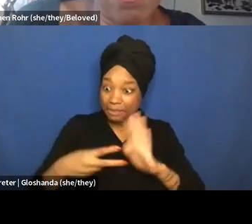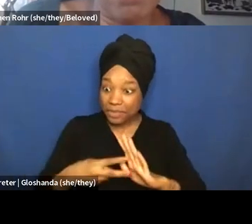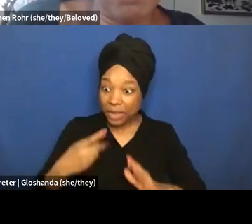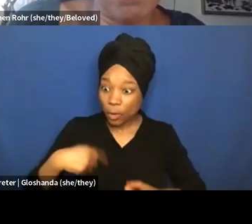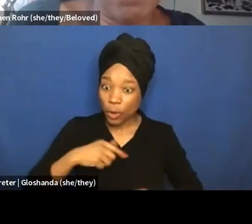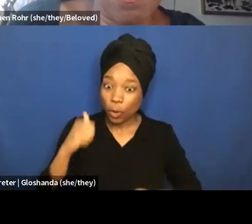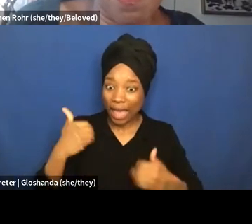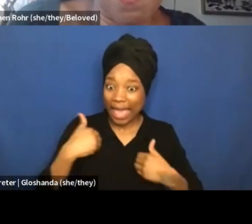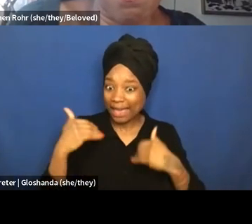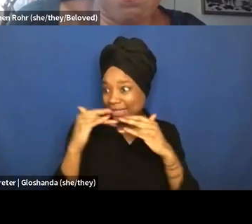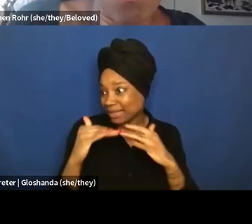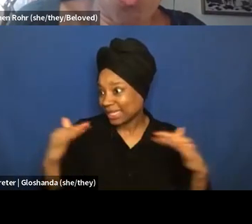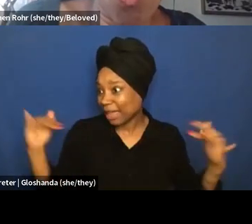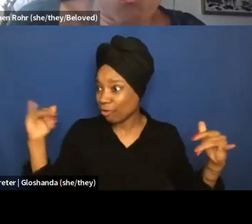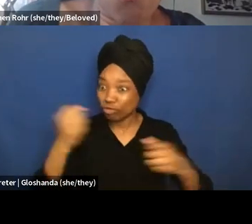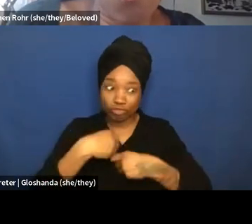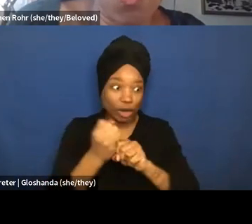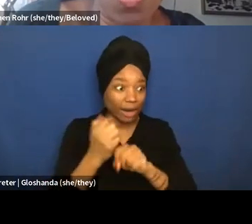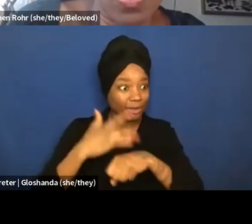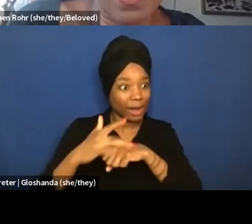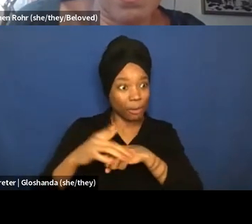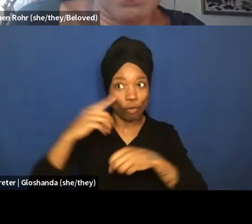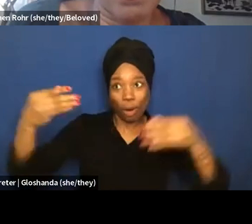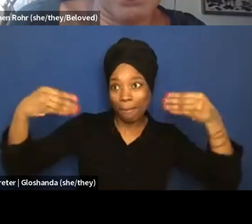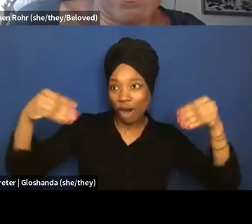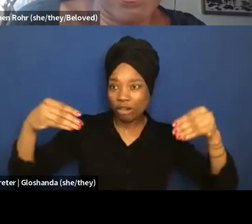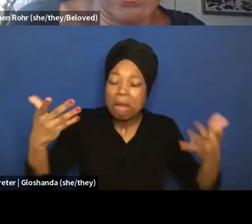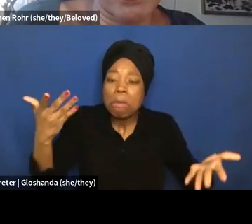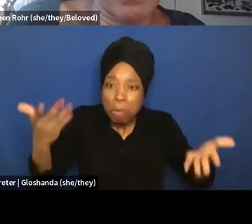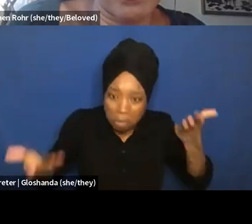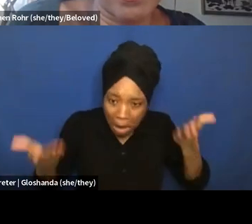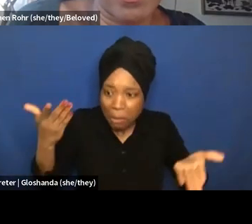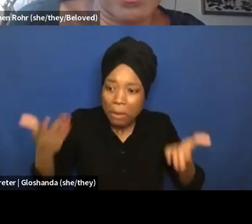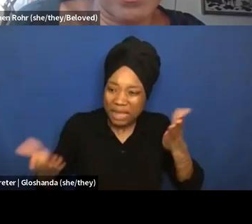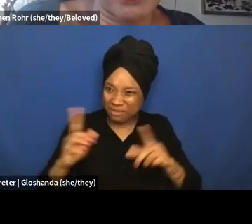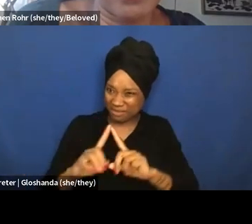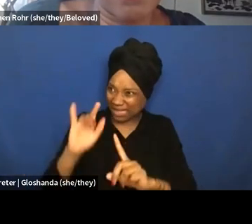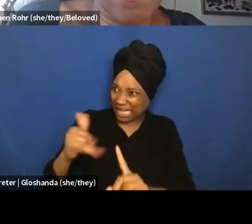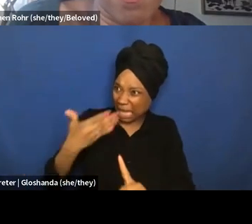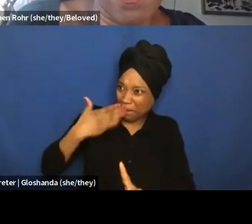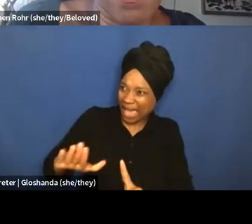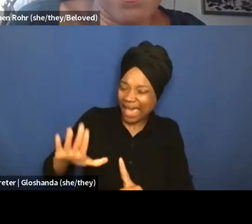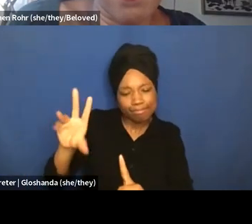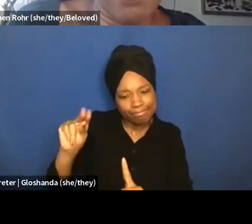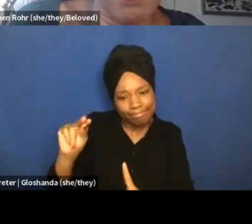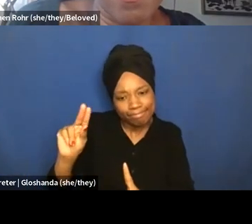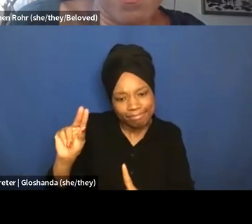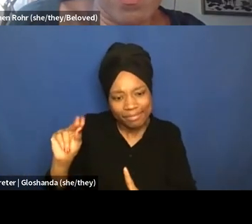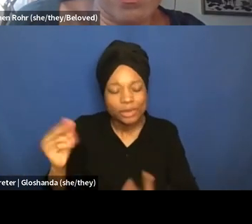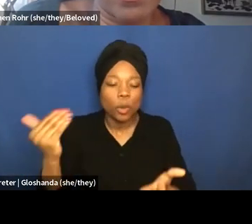products out on a market? Yeah, probably. But that's not inherently a bad thing. And so again, the humility